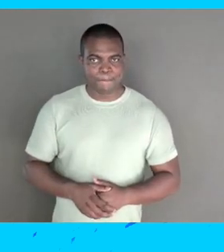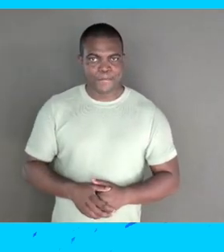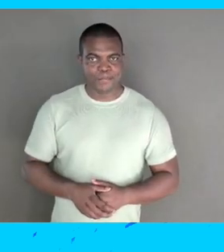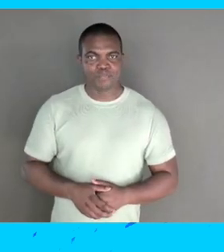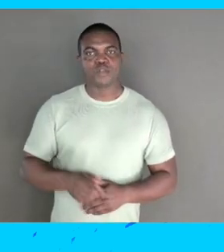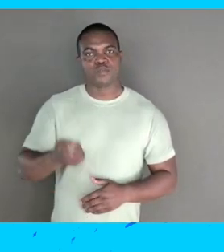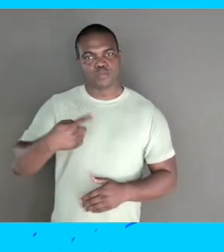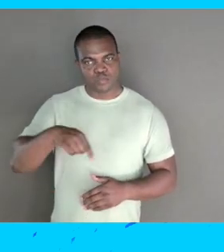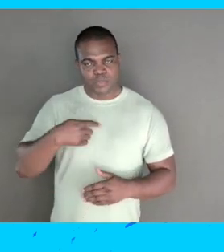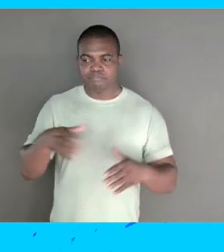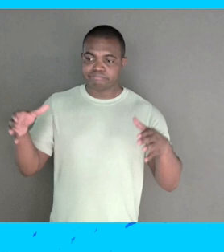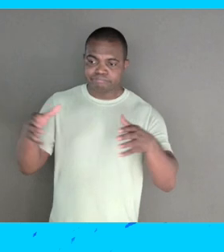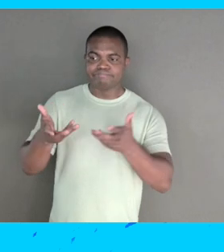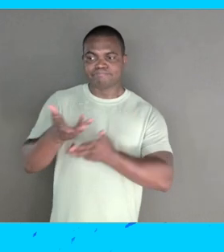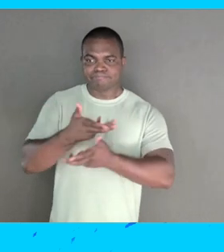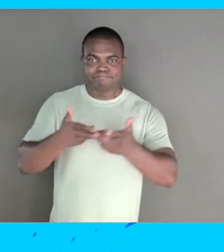concerning